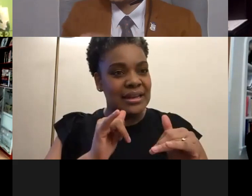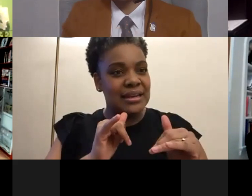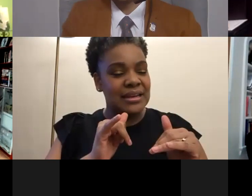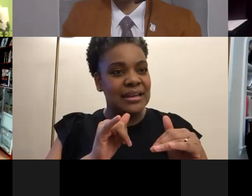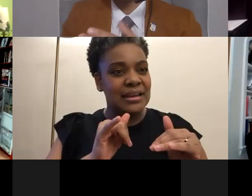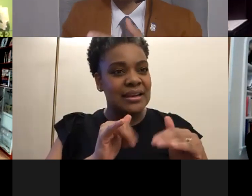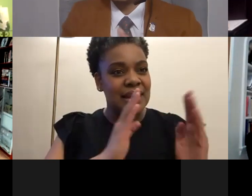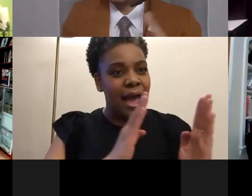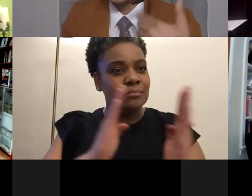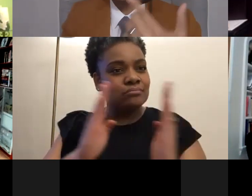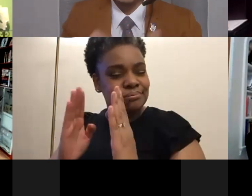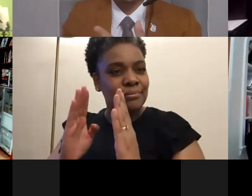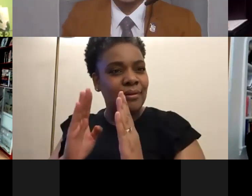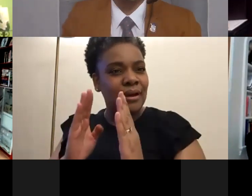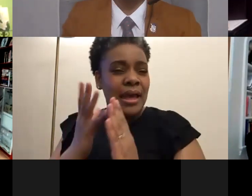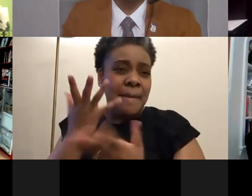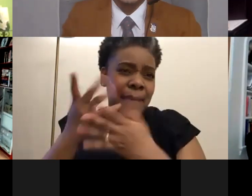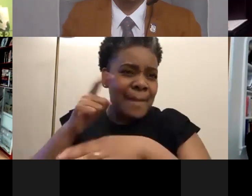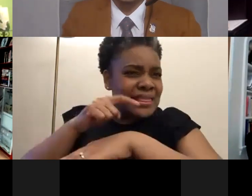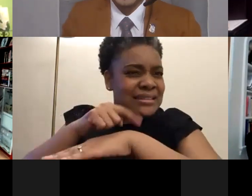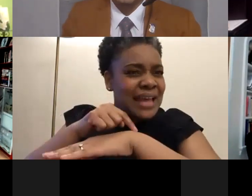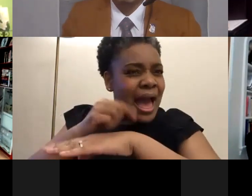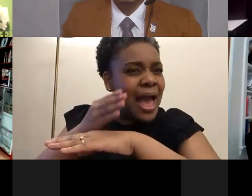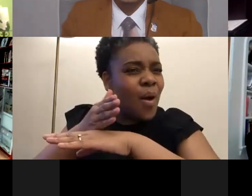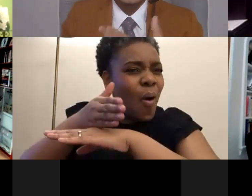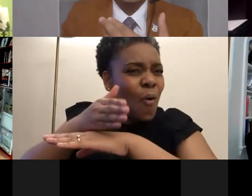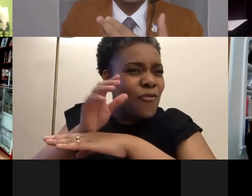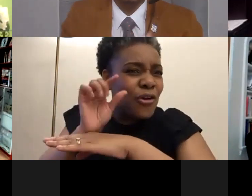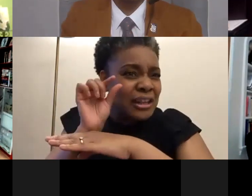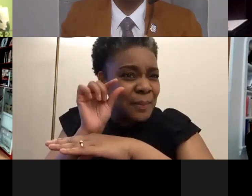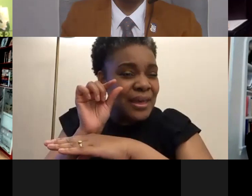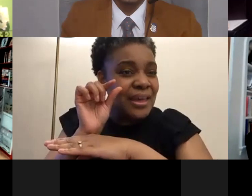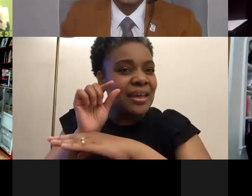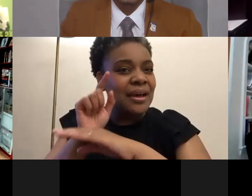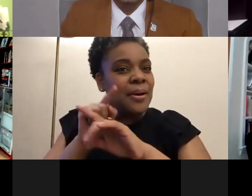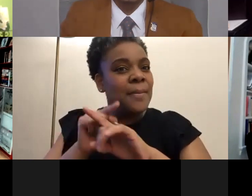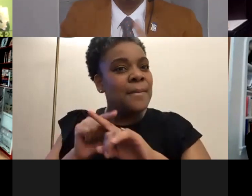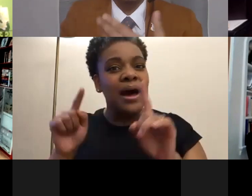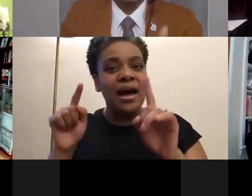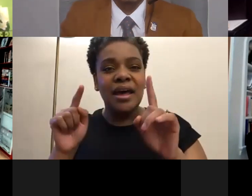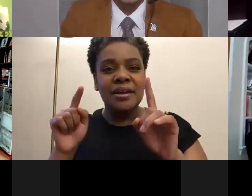few minutes over and try to get to as many questions as we can. And here to